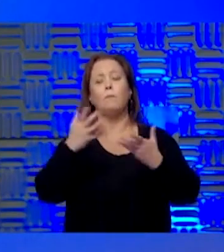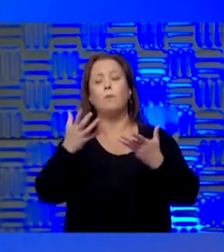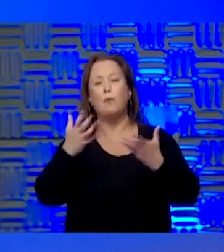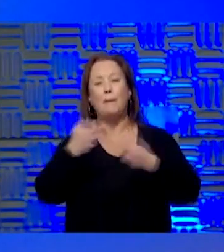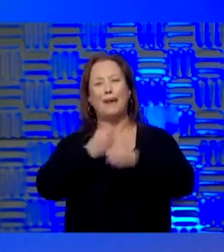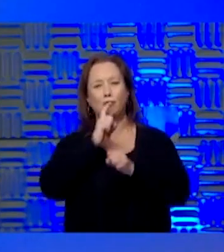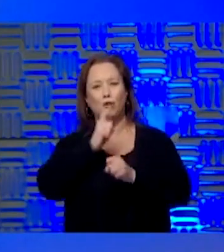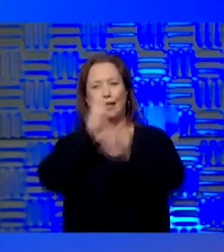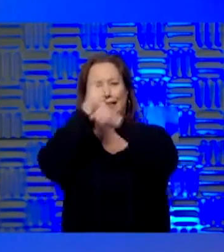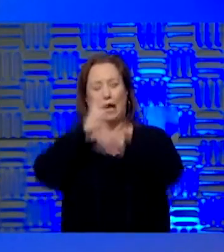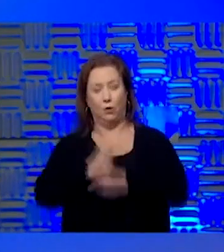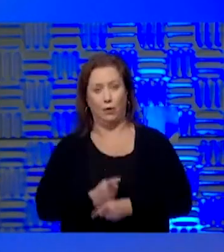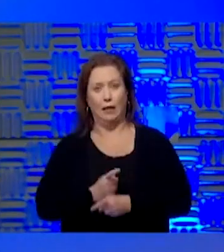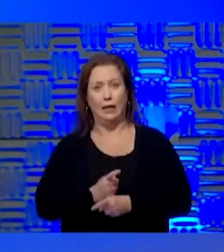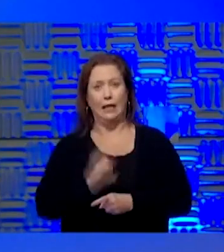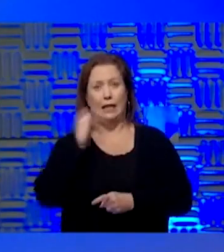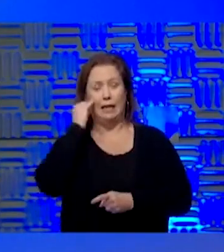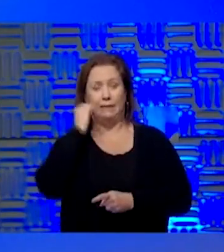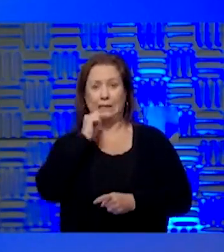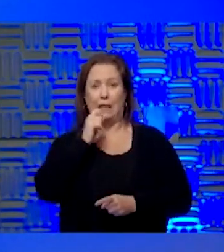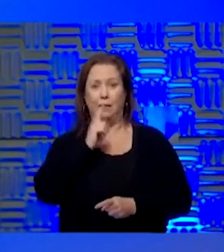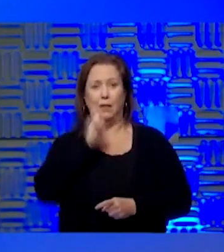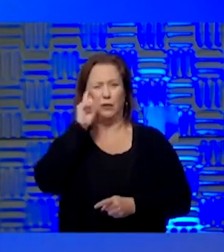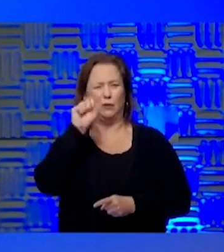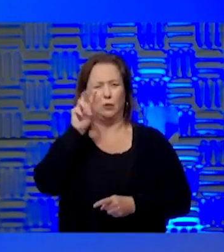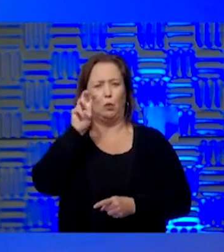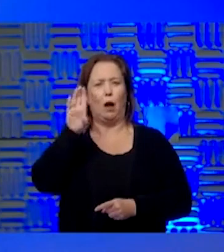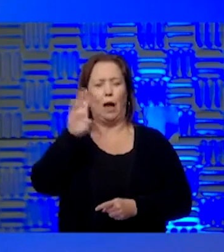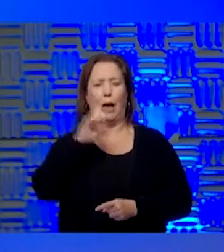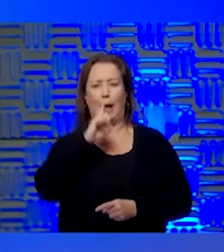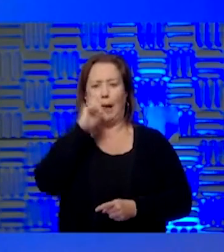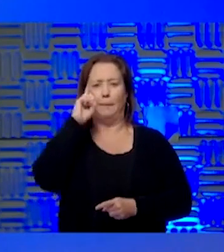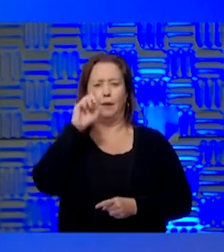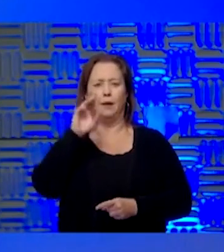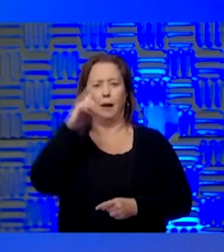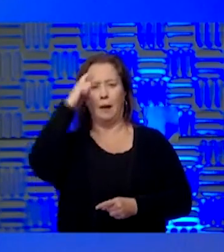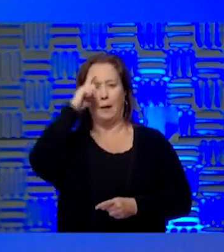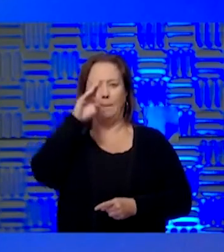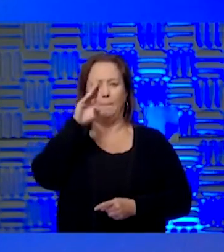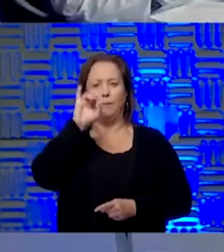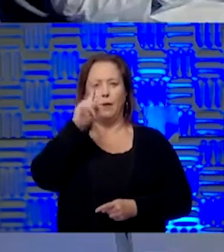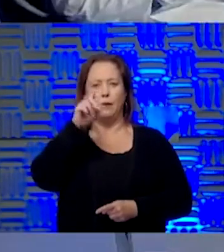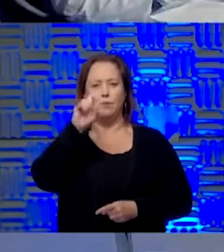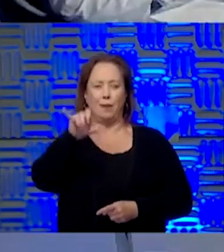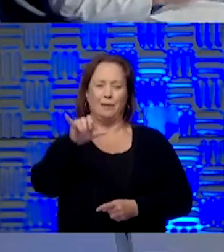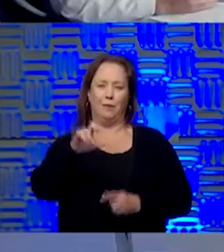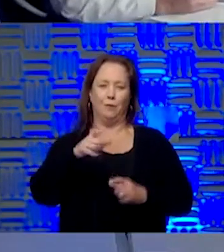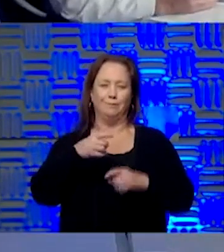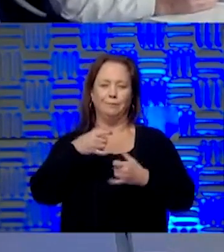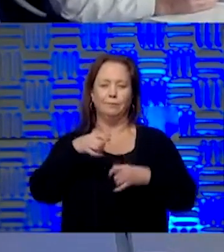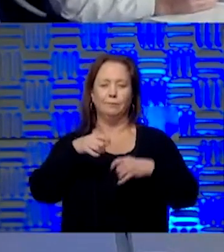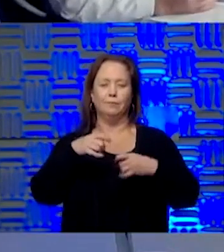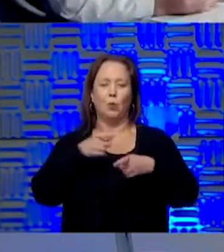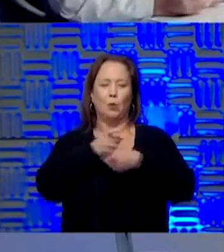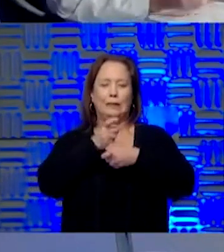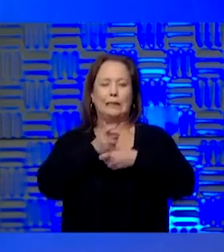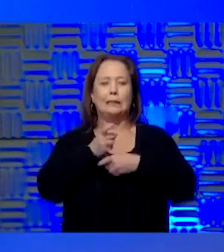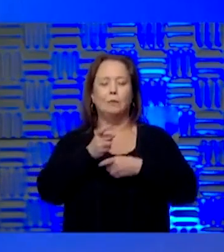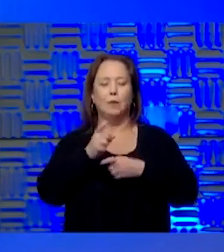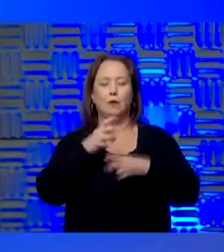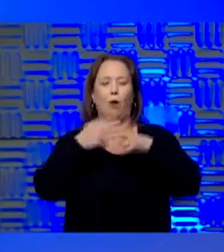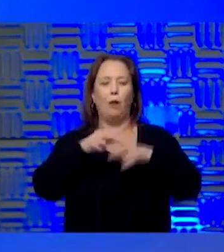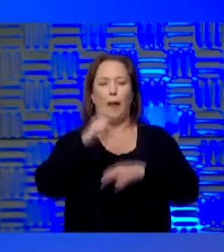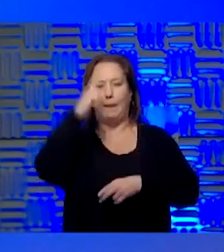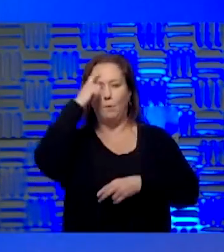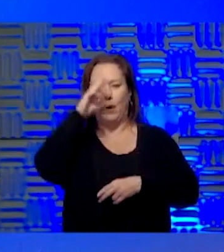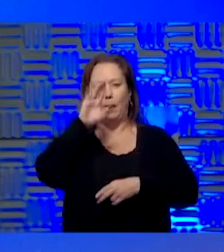things happen, and if it's not a brain biopsy, we're obviously using that pejoratively. And but if it's an